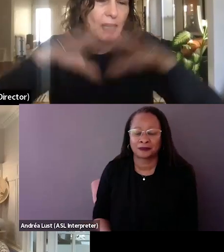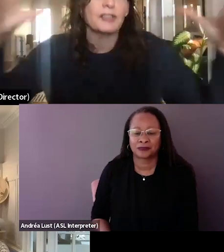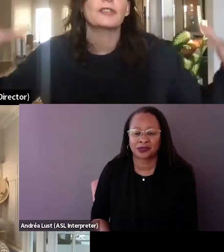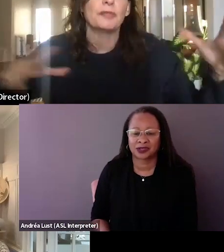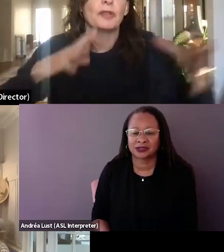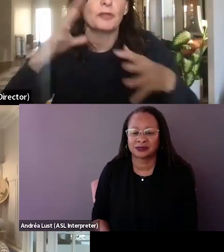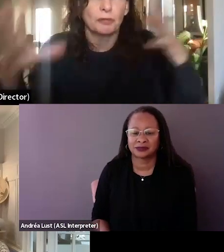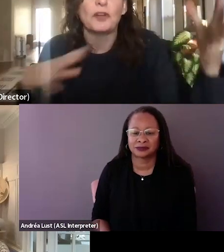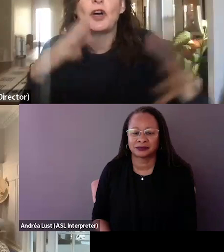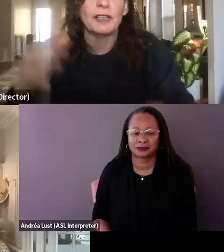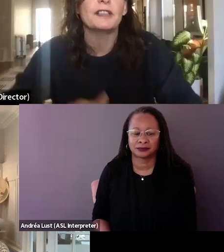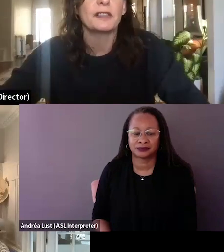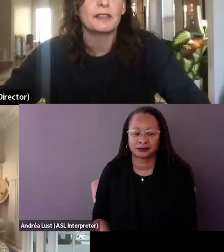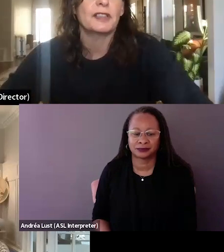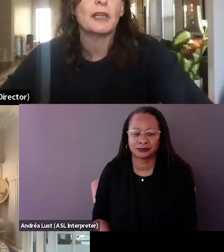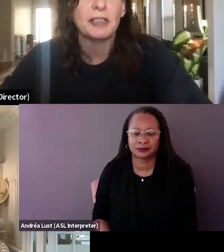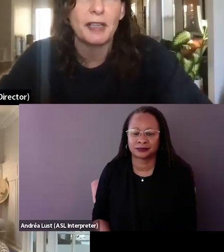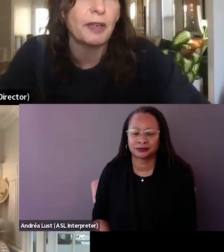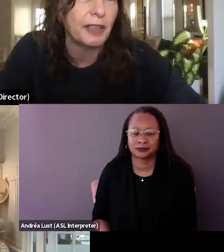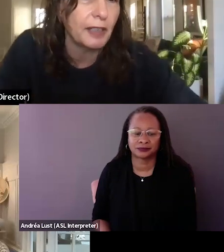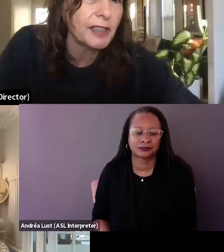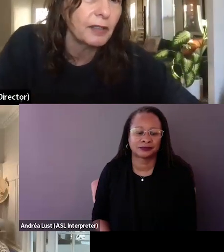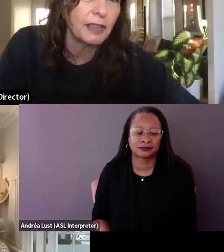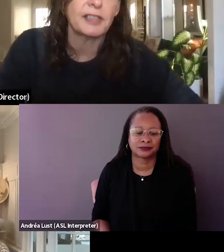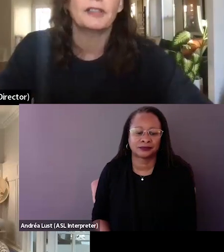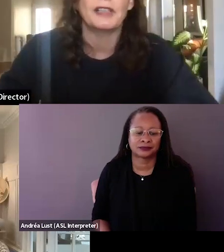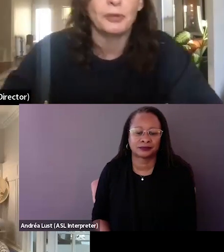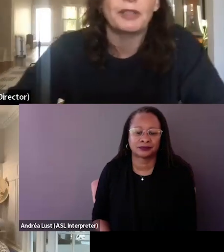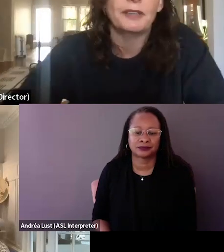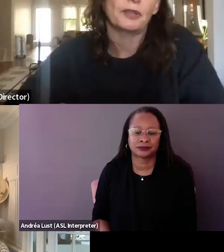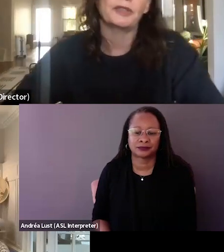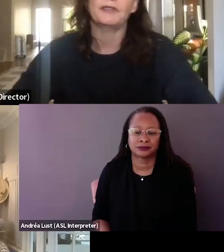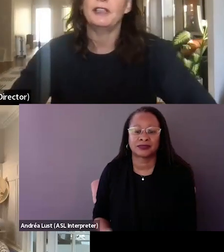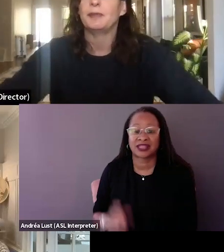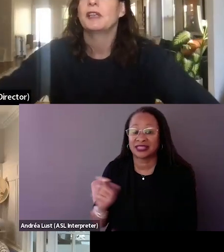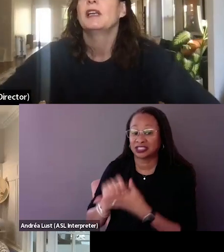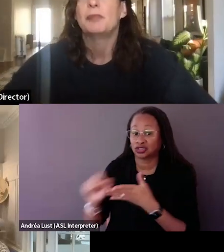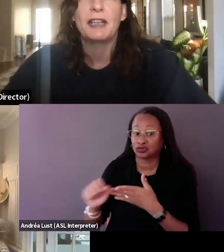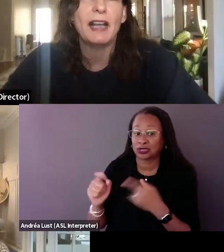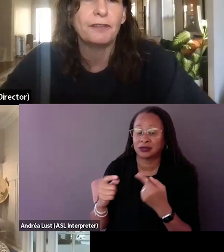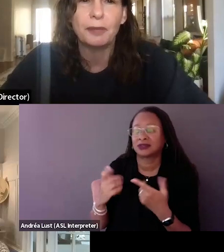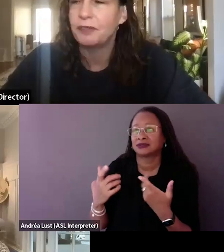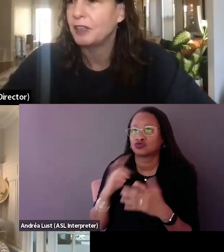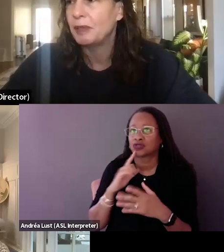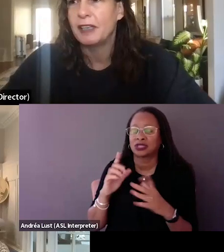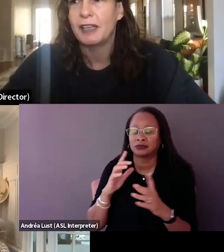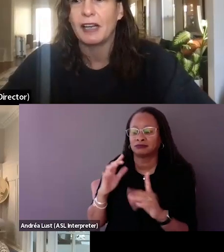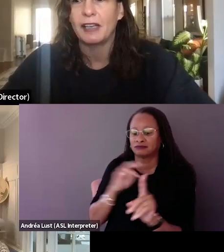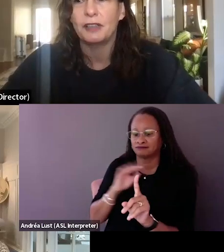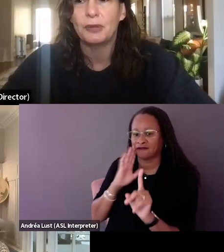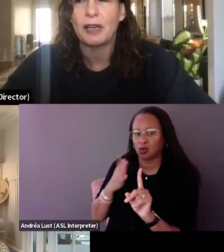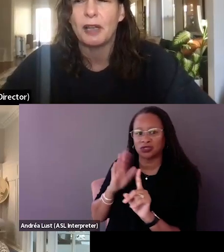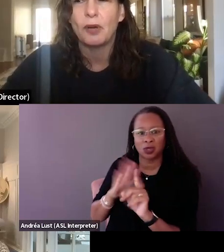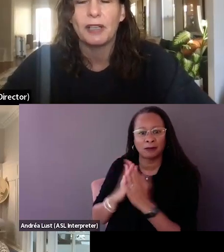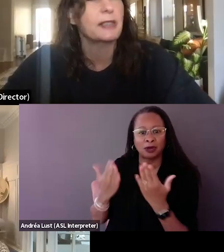this was revolving and to some extent around Hyunseo Lee, who had written The Girl with Seven Names. But again, from the very beginning,